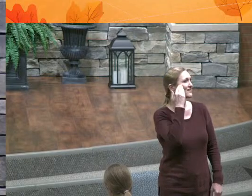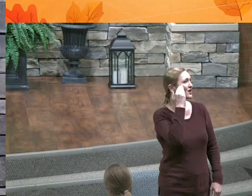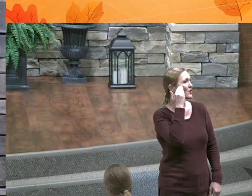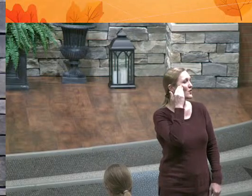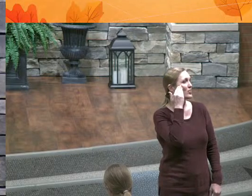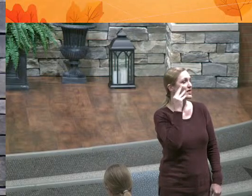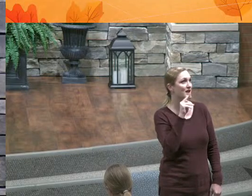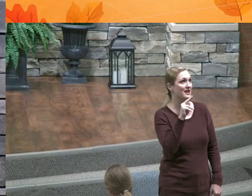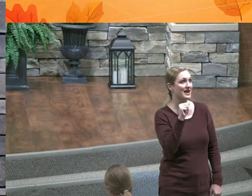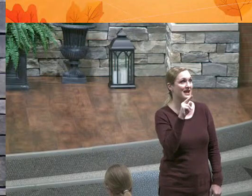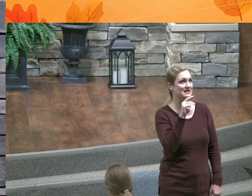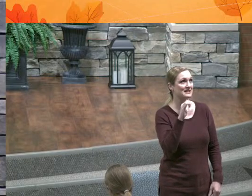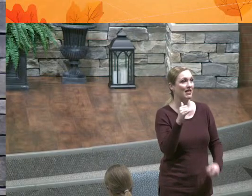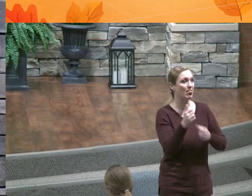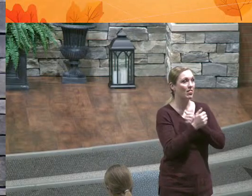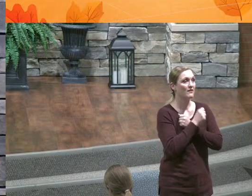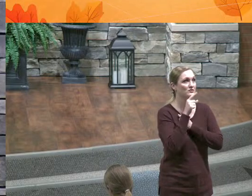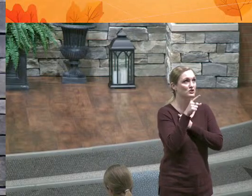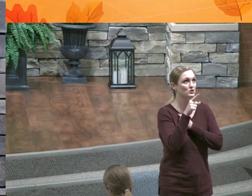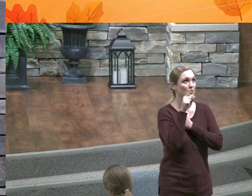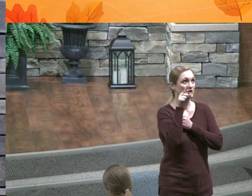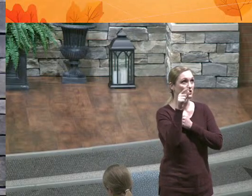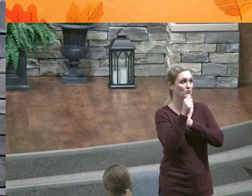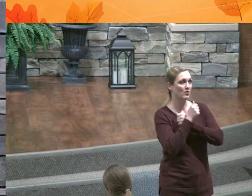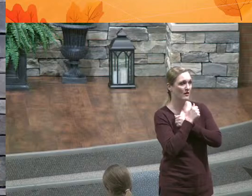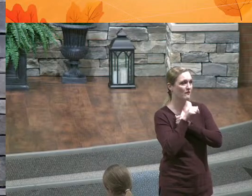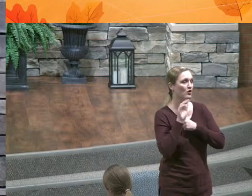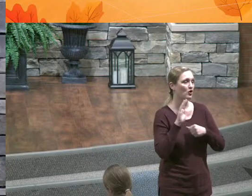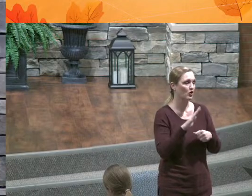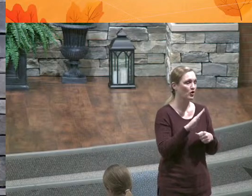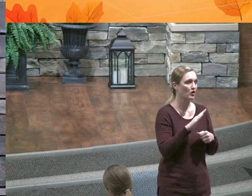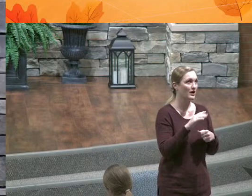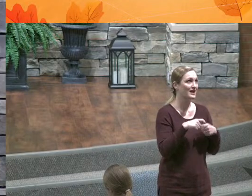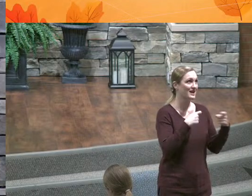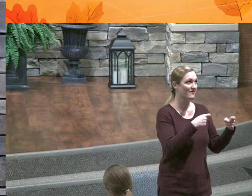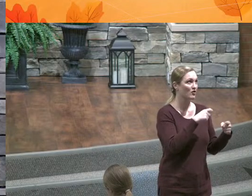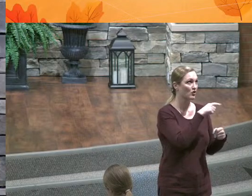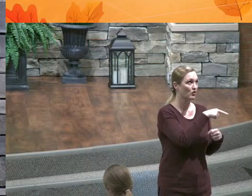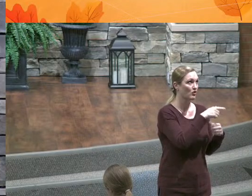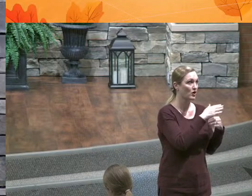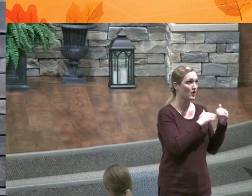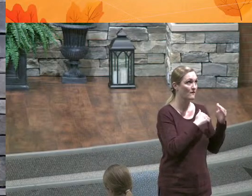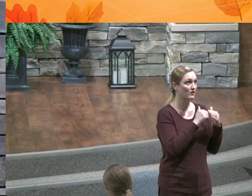and that you are close to her. Let her always look to you and give her comfort.